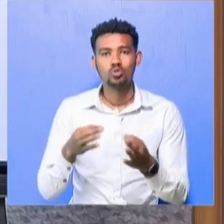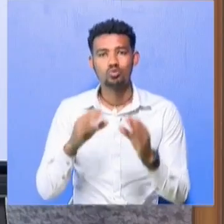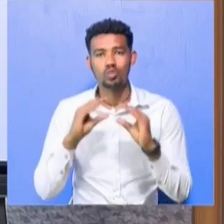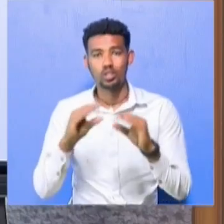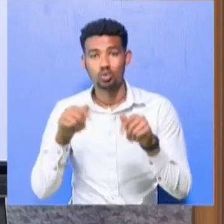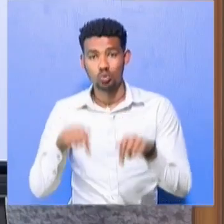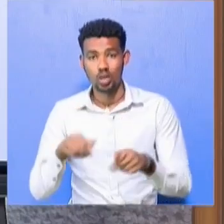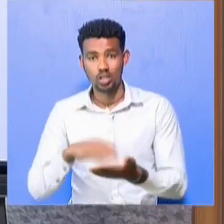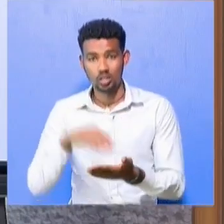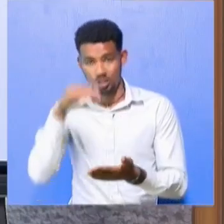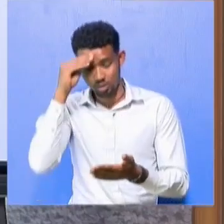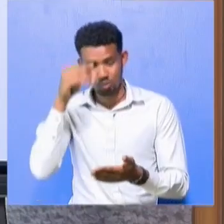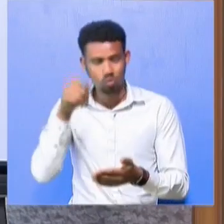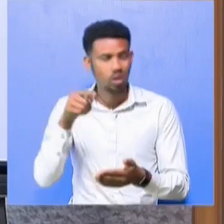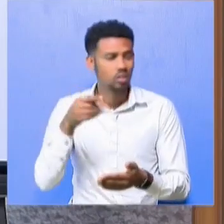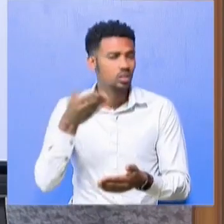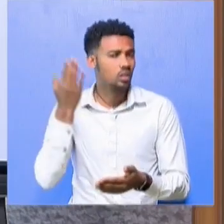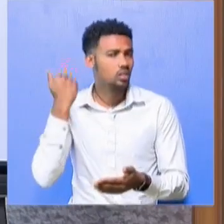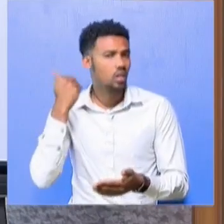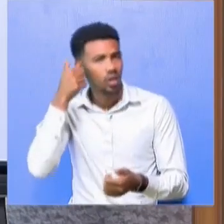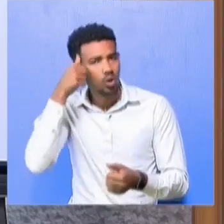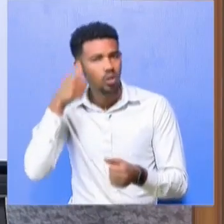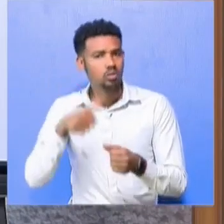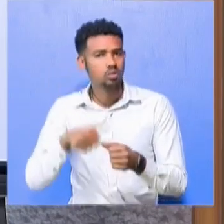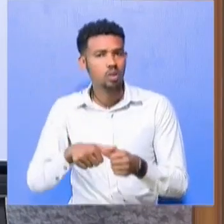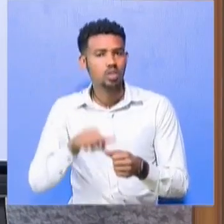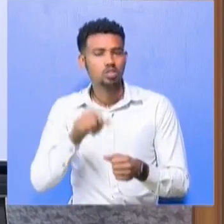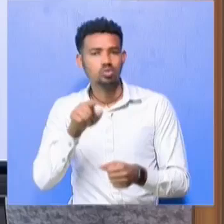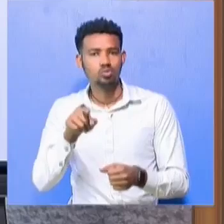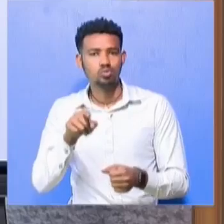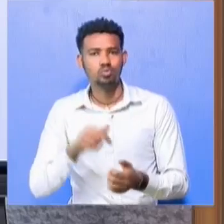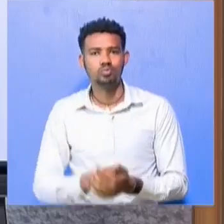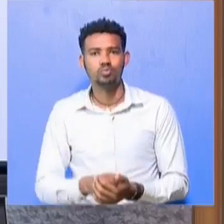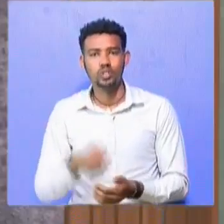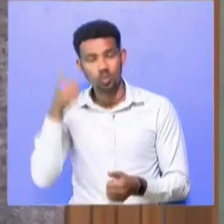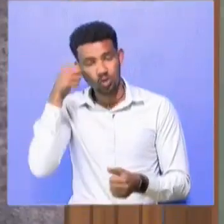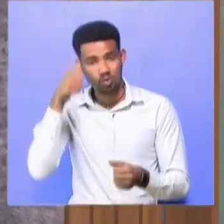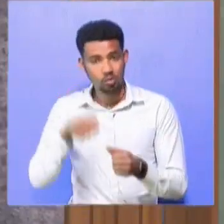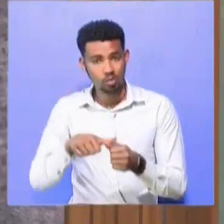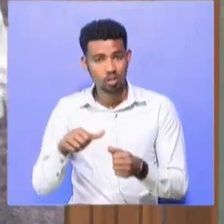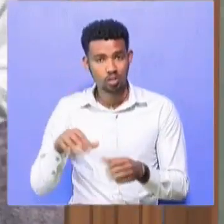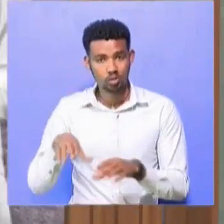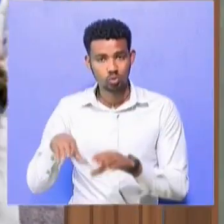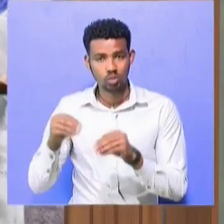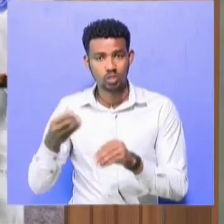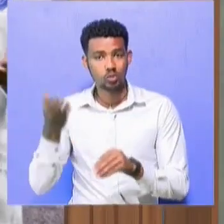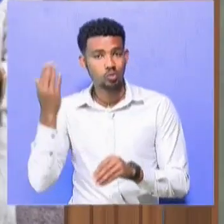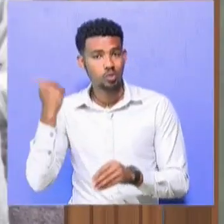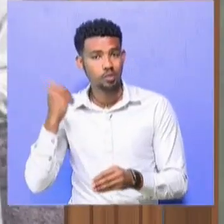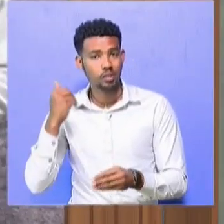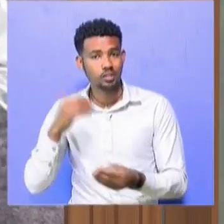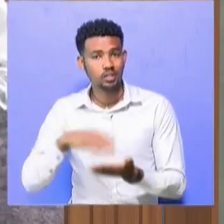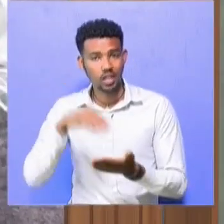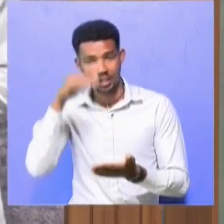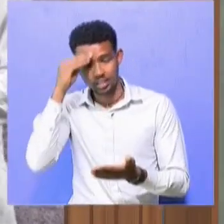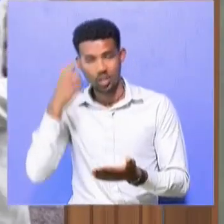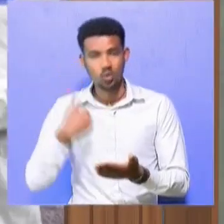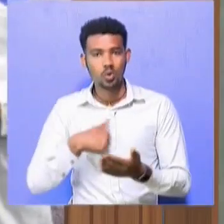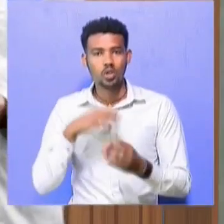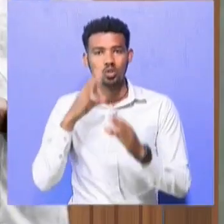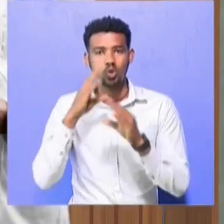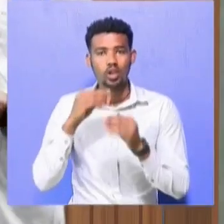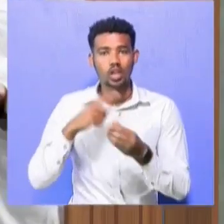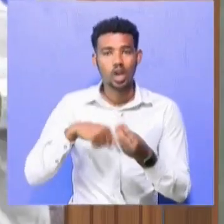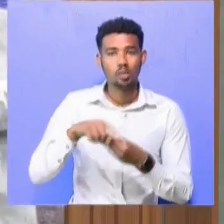to remind you what we learned last time. You remember, students, in the previous lesson, we were talking